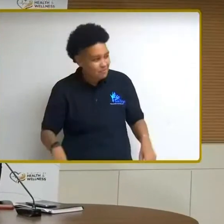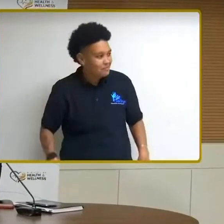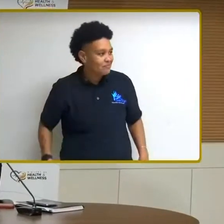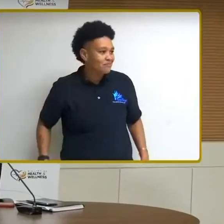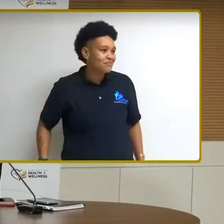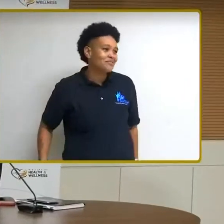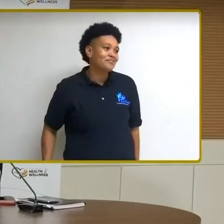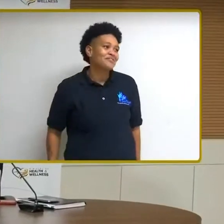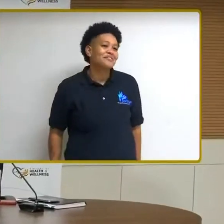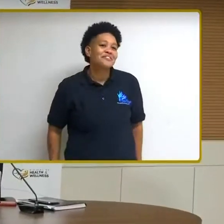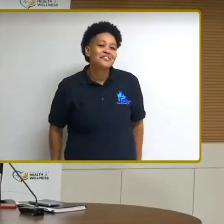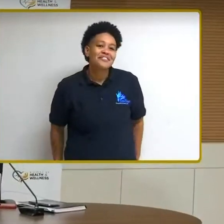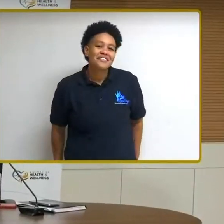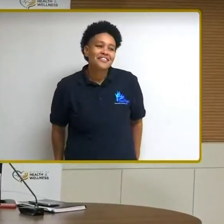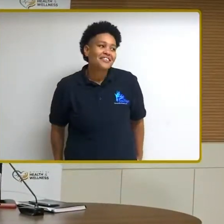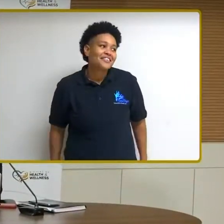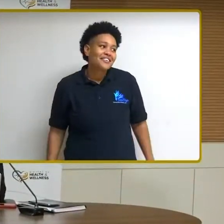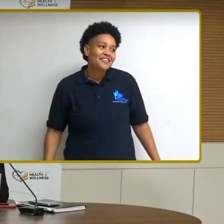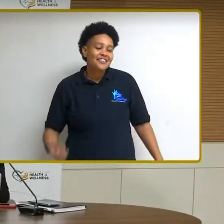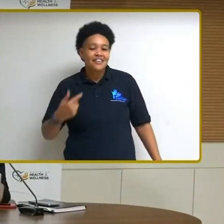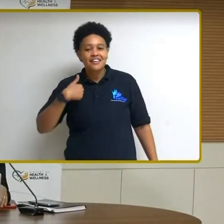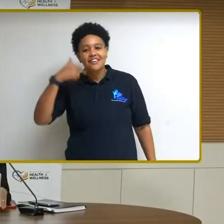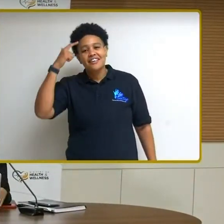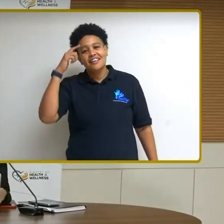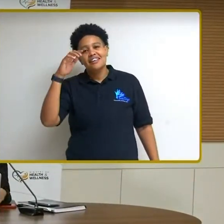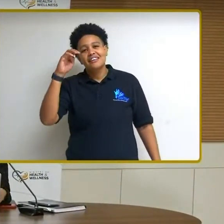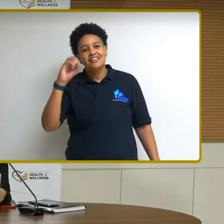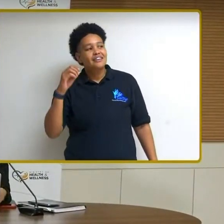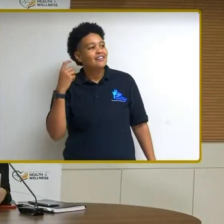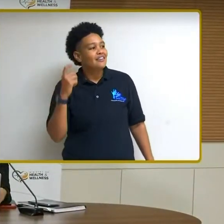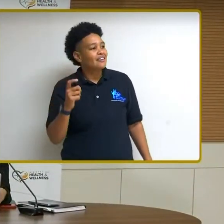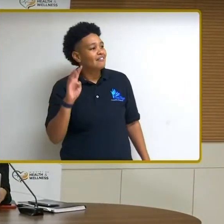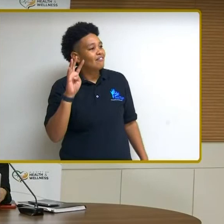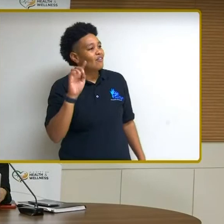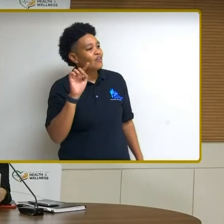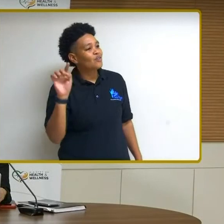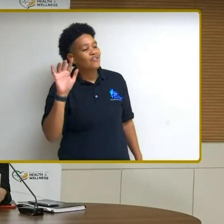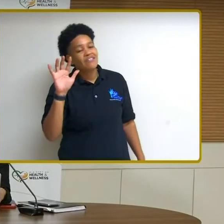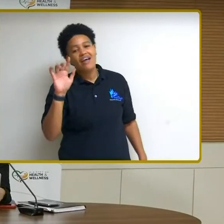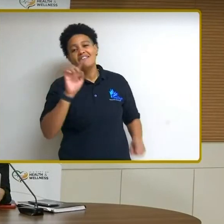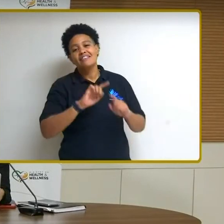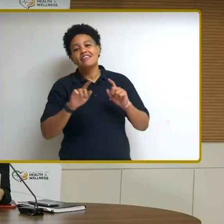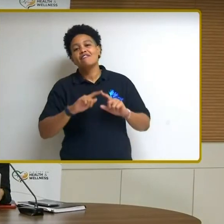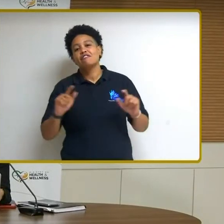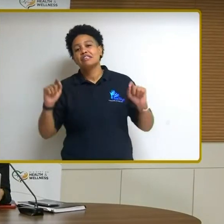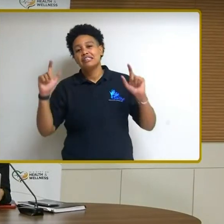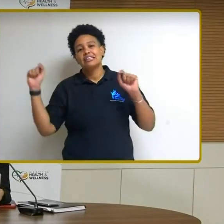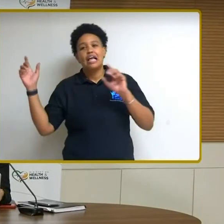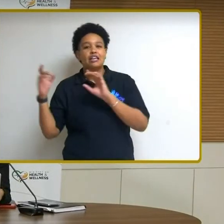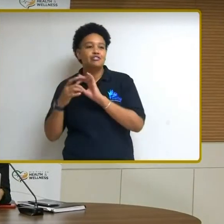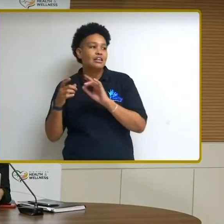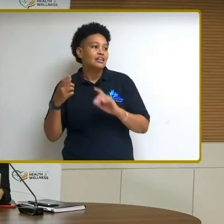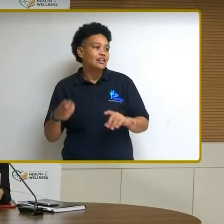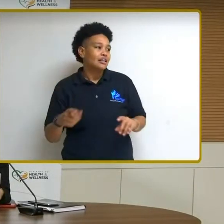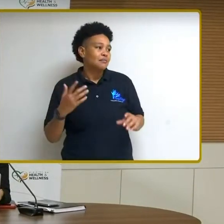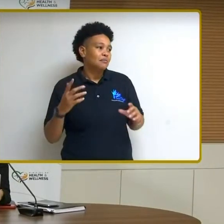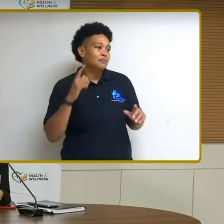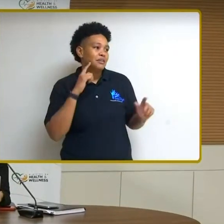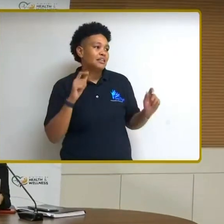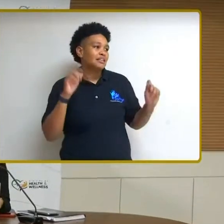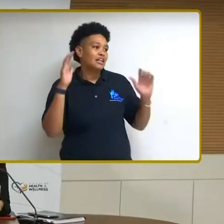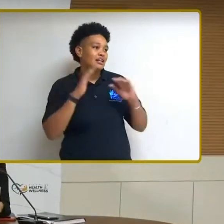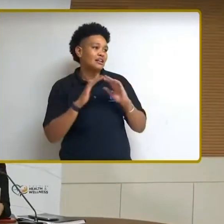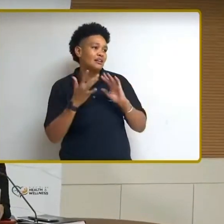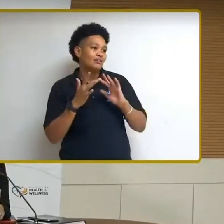Thanks. Well, I think that CMO gave about 4 or 5 slides on that, and maybe you need to put that slide up on